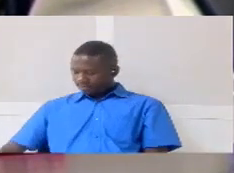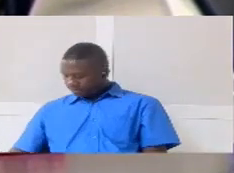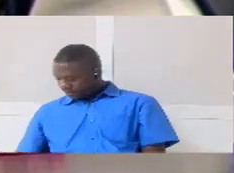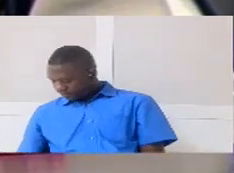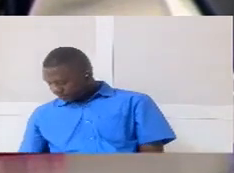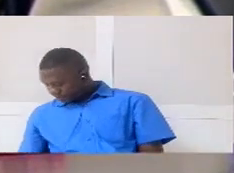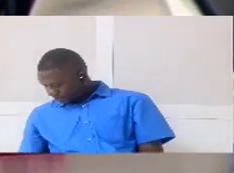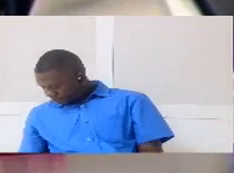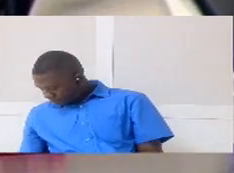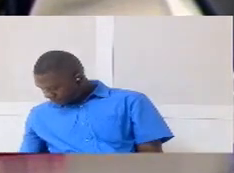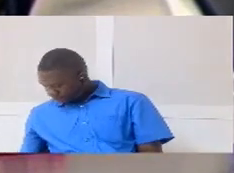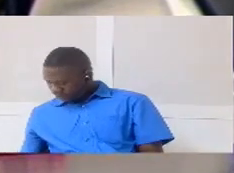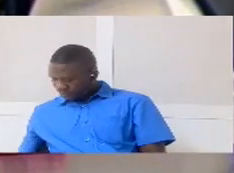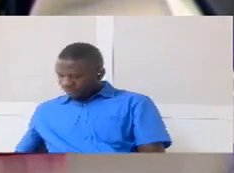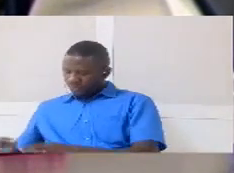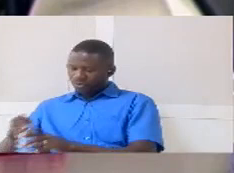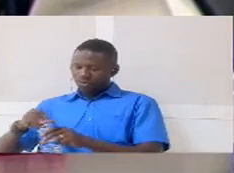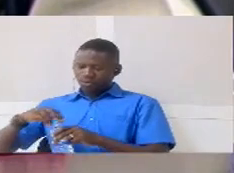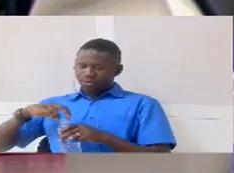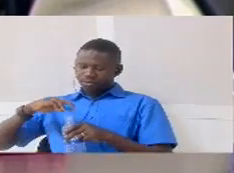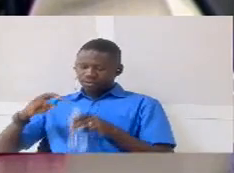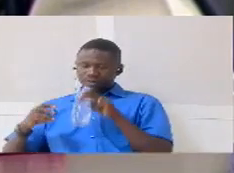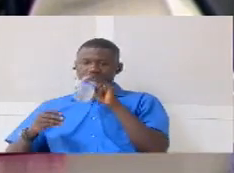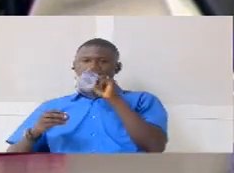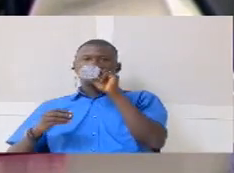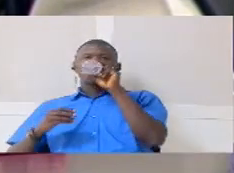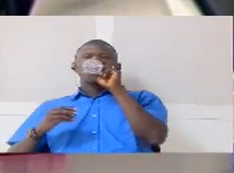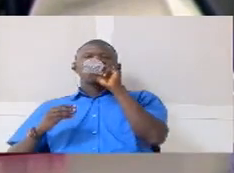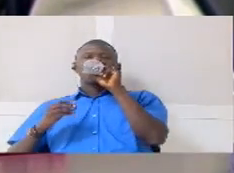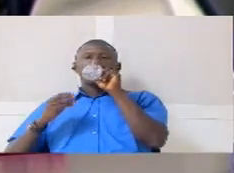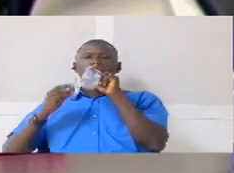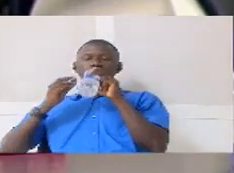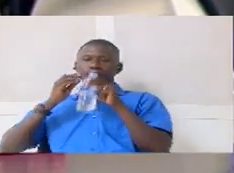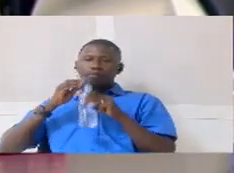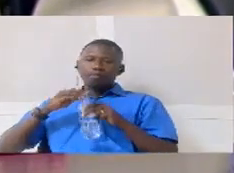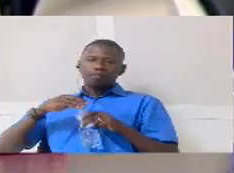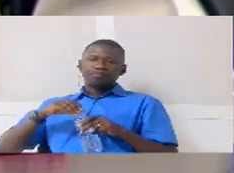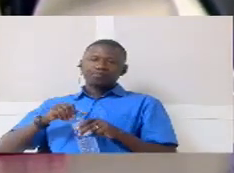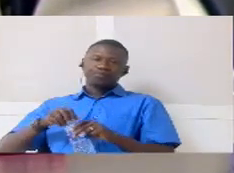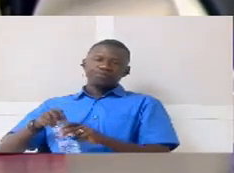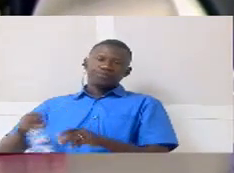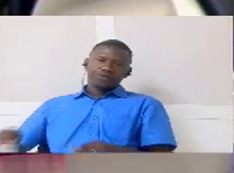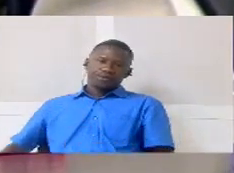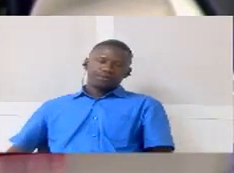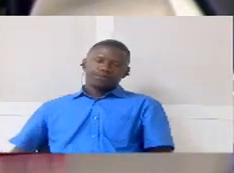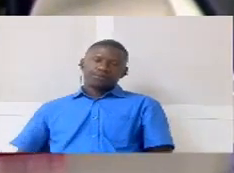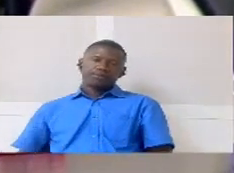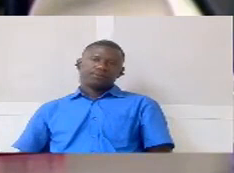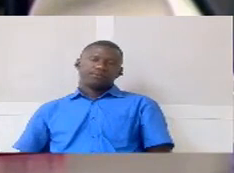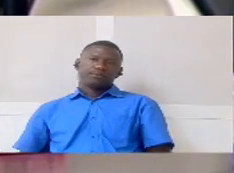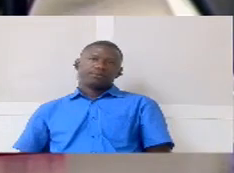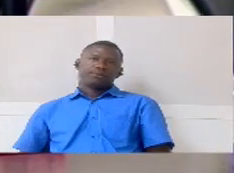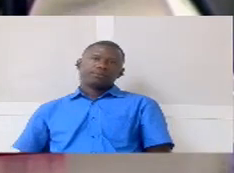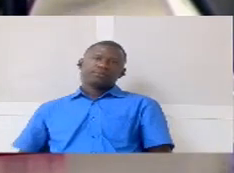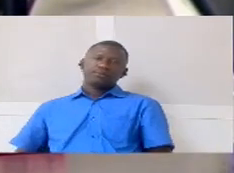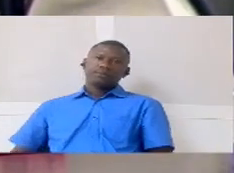Prison officer menyanta kantala ufangbelo rimbundato. Ibe baba fala tumume. Obe kera ntolbe fengko le